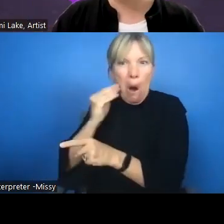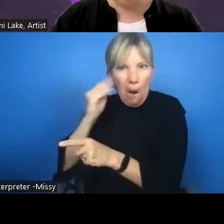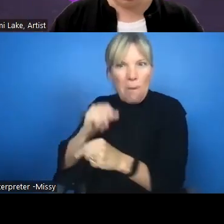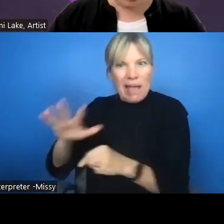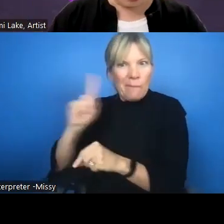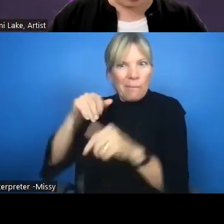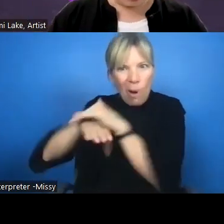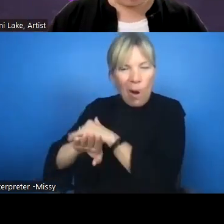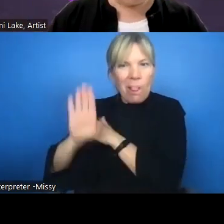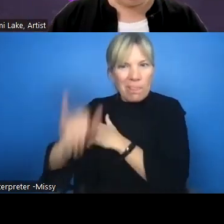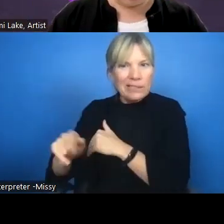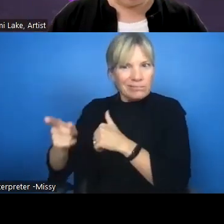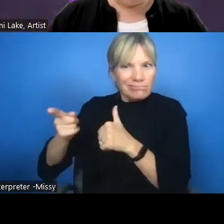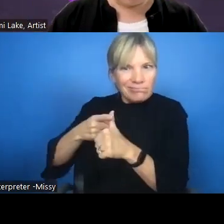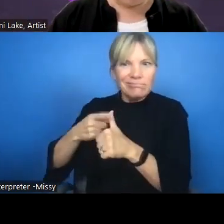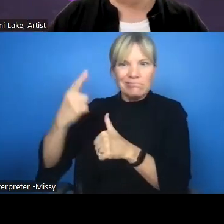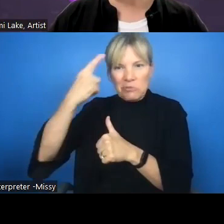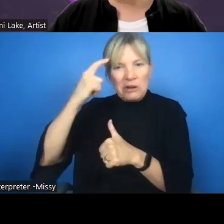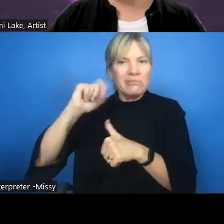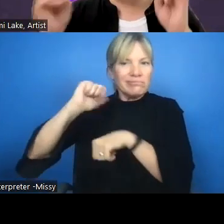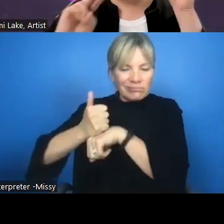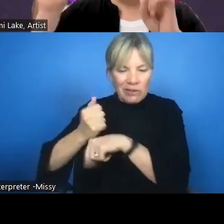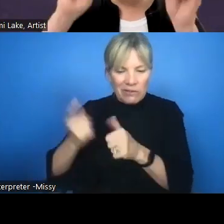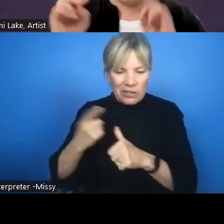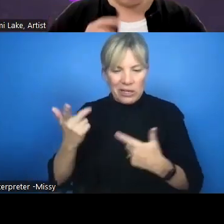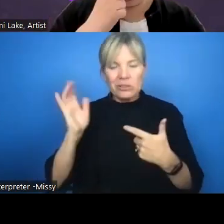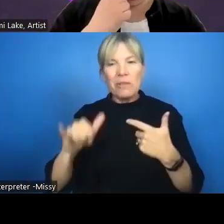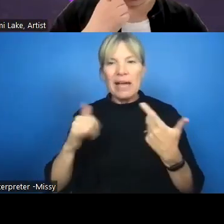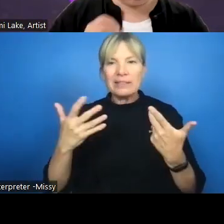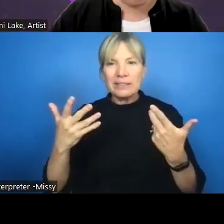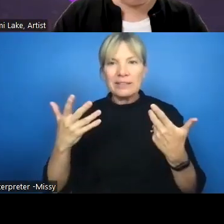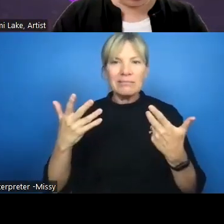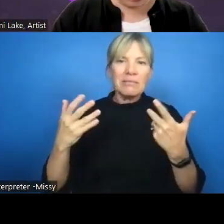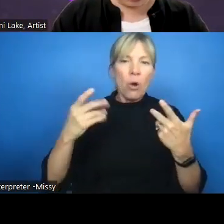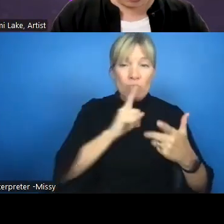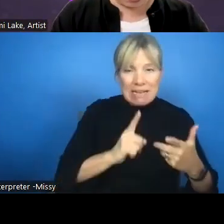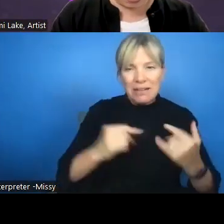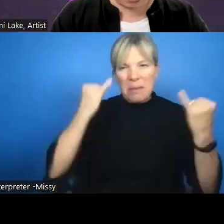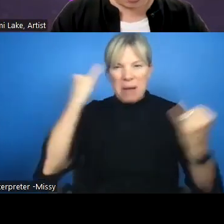So so that kind of like interaction between real and imaginary.